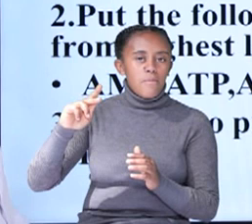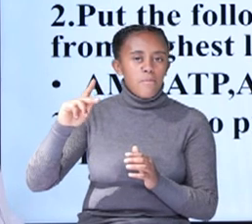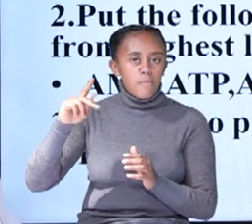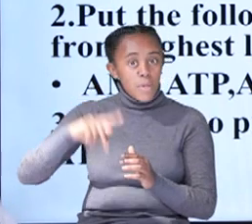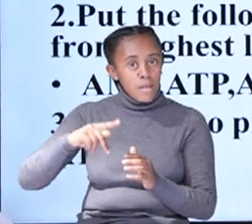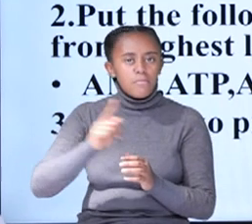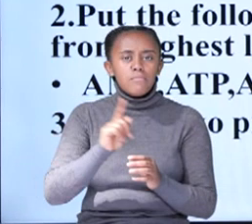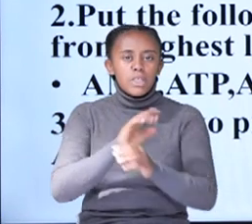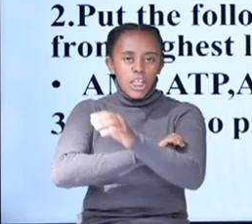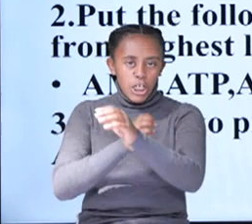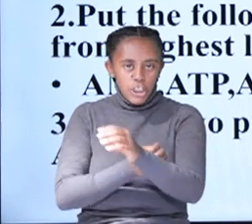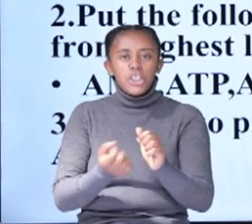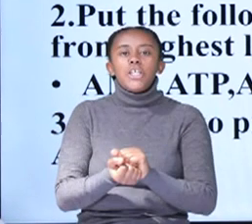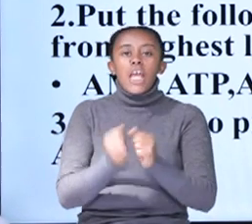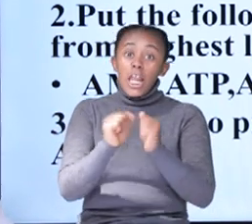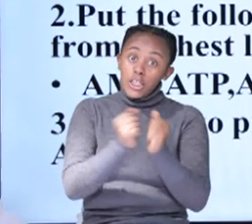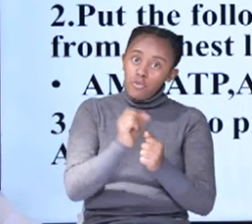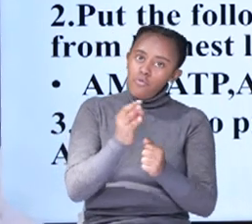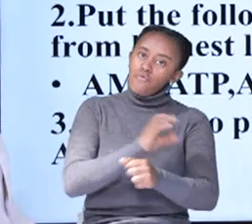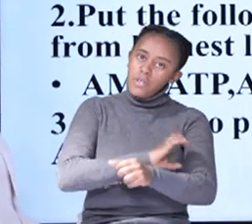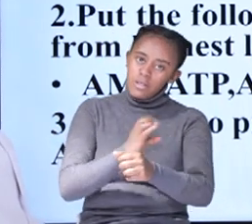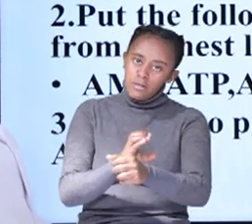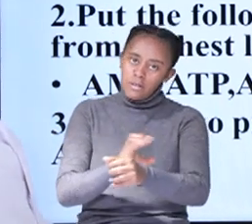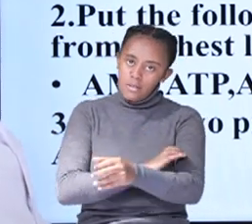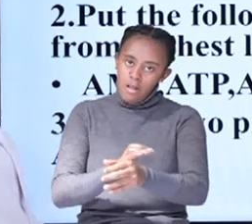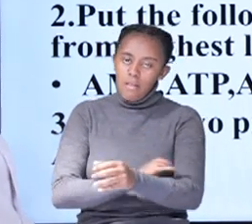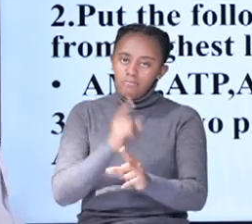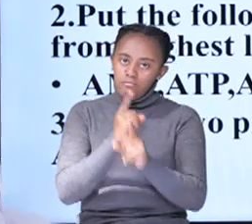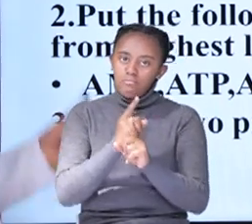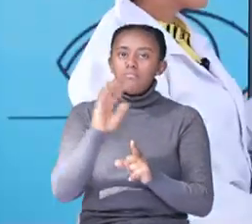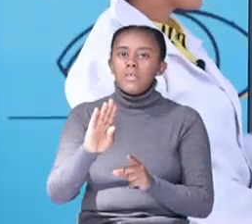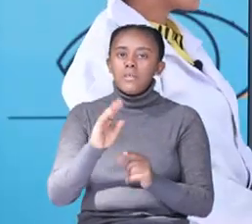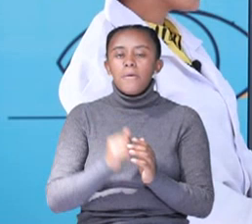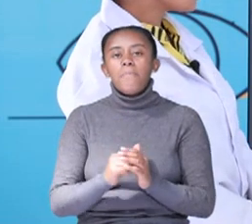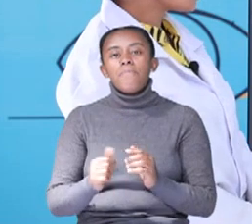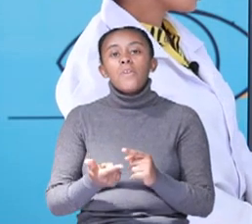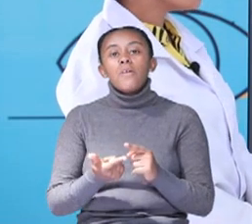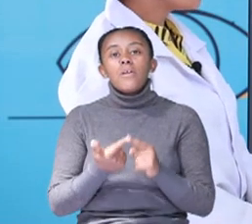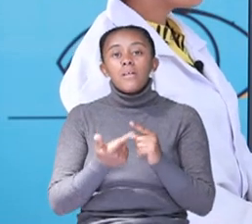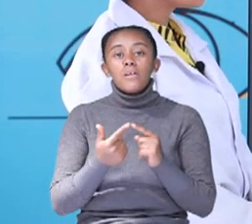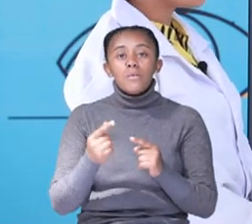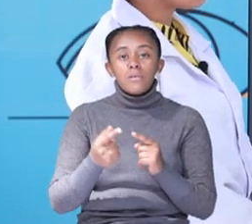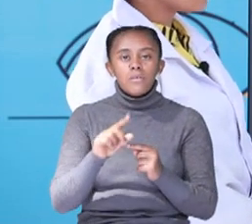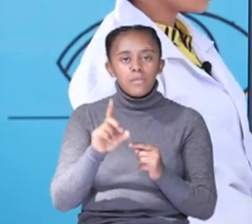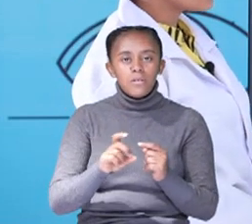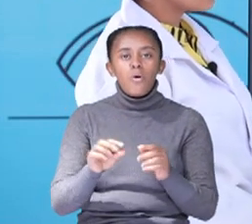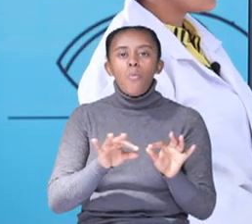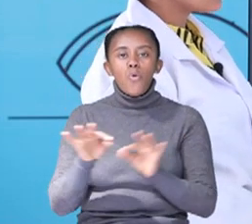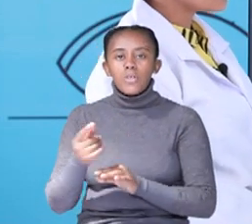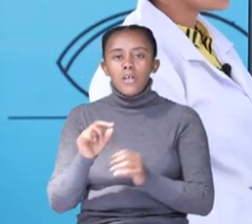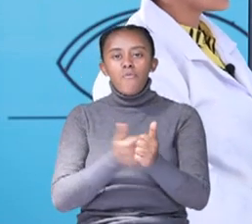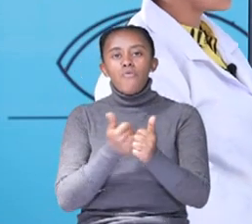the energy currency of the cell. So you have got the correct answer. For the second question, put the